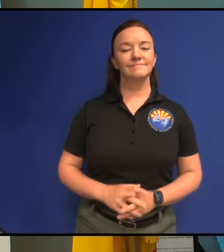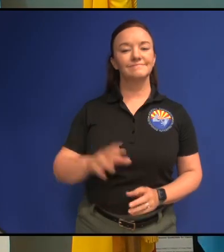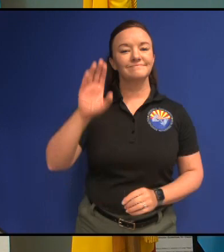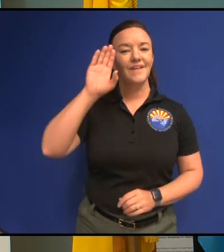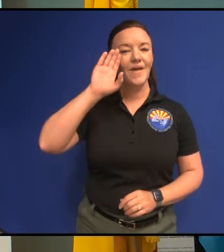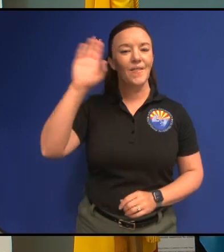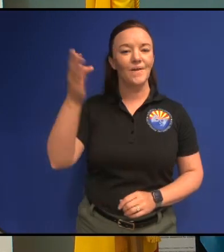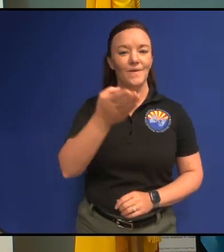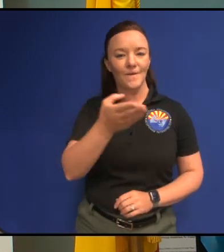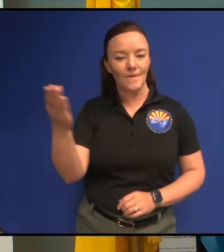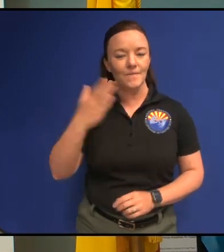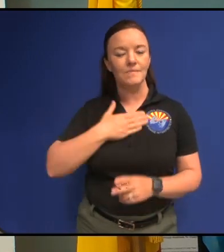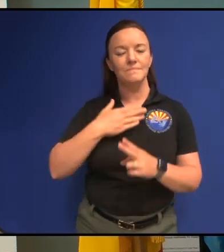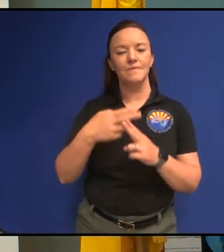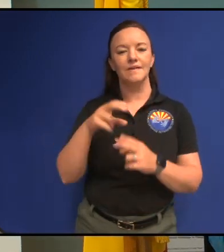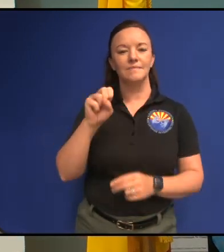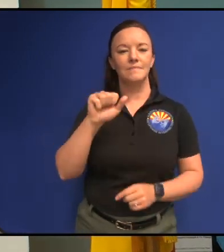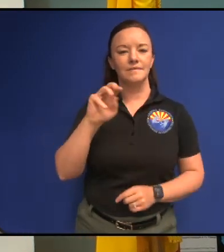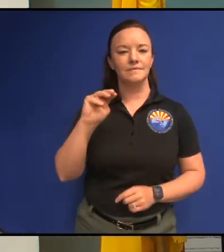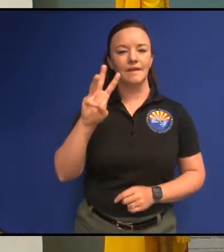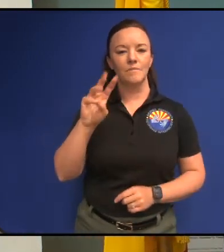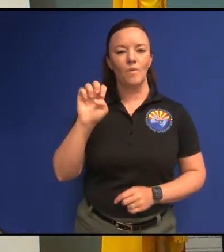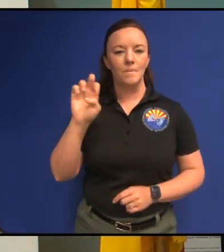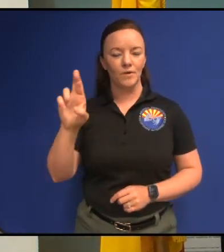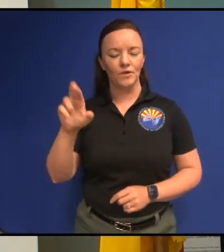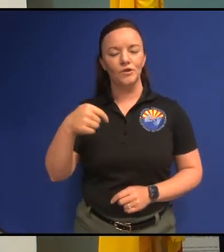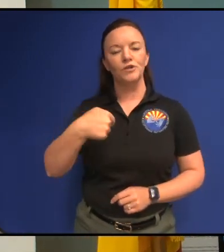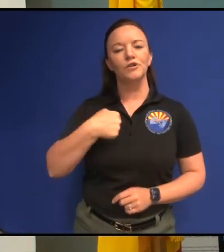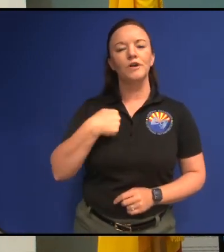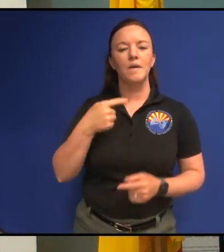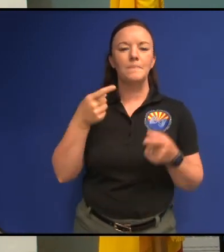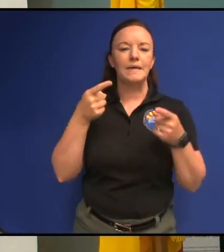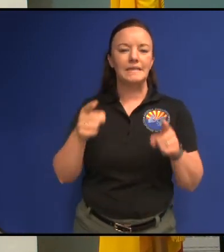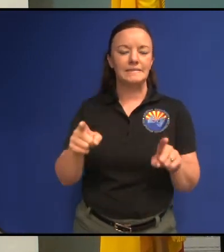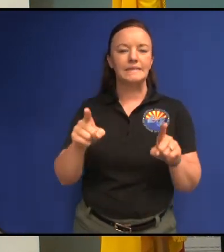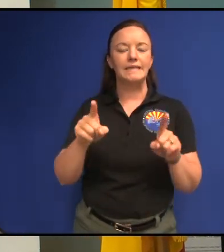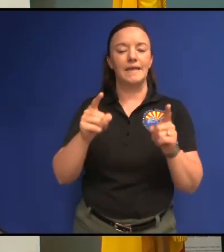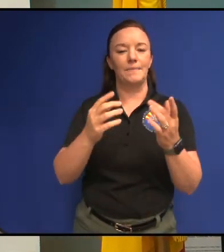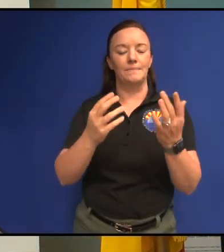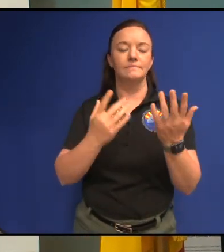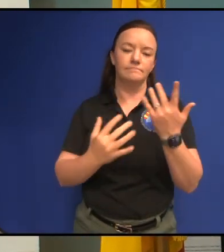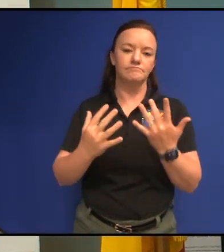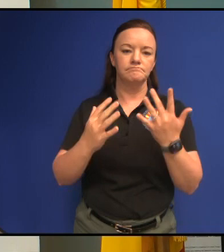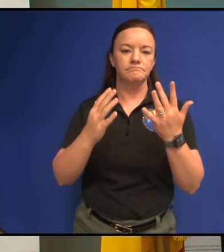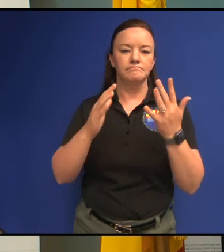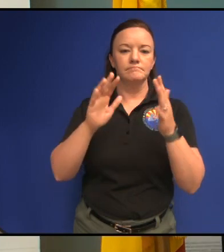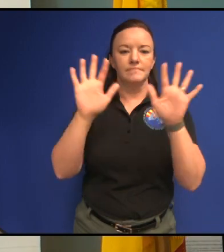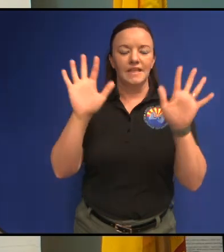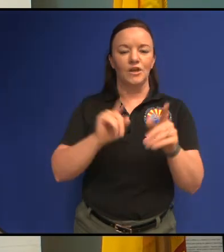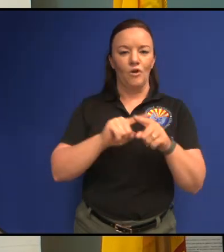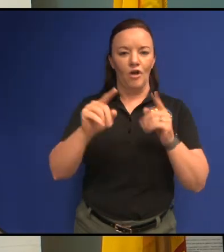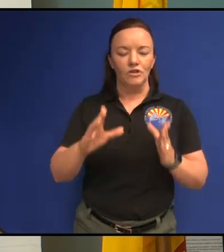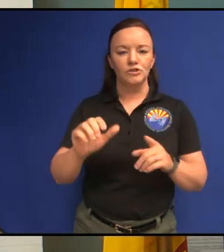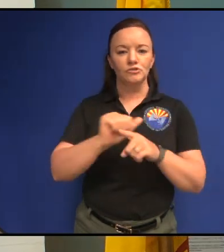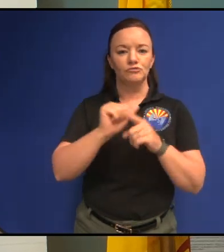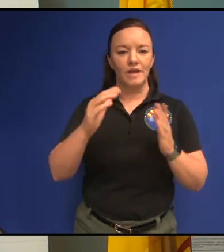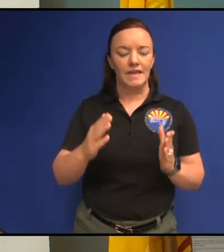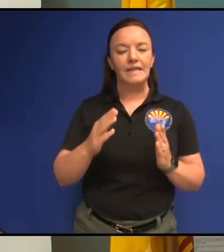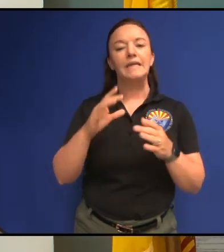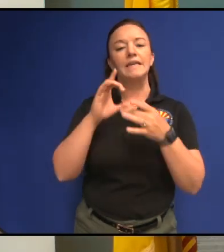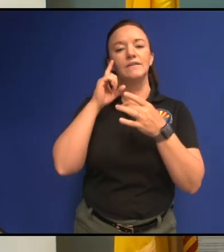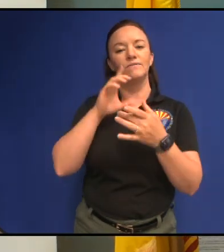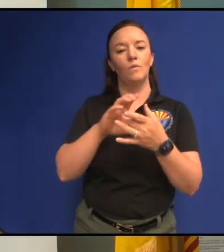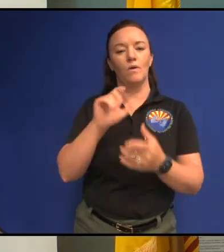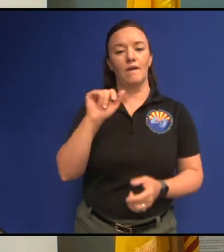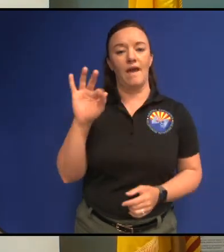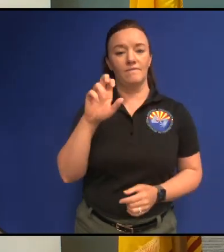Hello everyone, my name is Sam Webber. I'm an incident meteorologist trainee here on the Calf Canyon Hermit's Peak Fire working with Southwest Team 2,